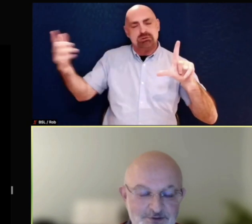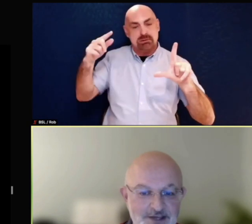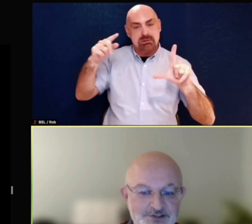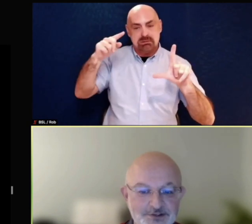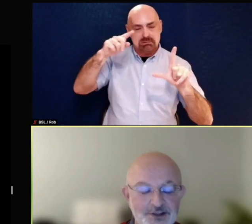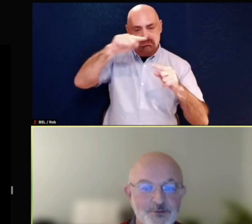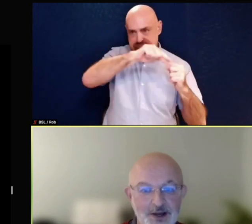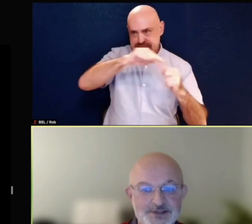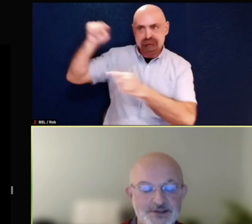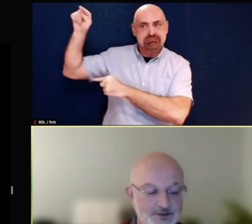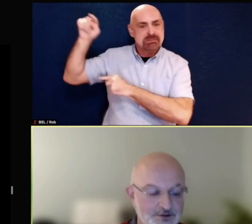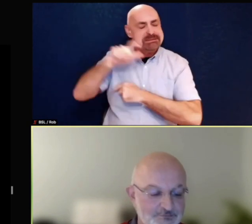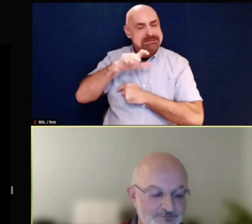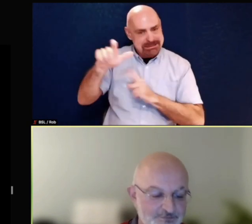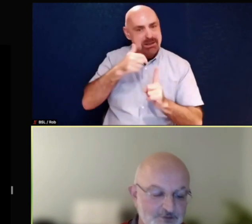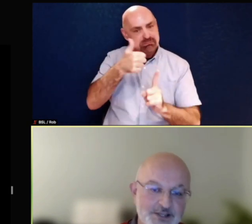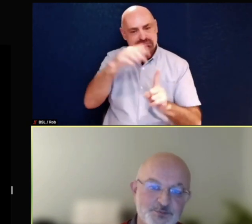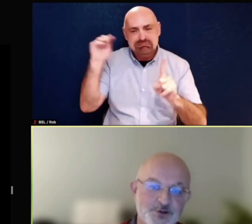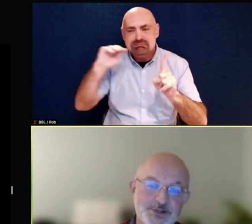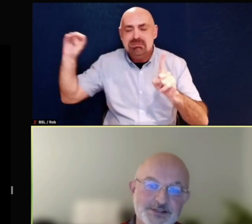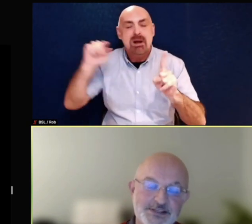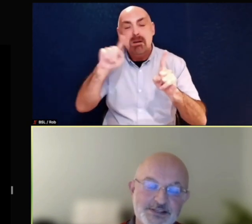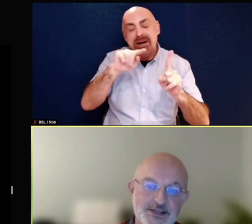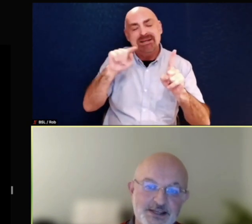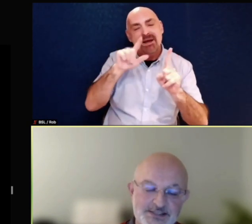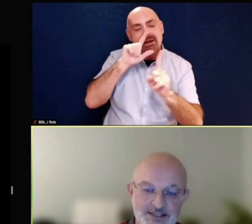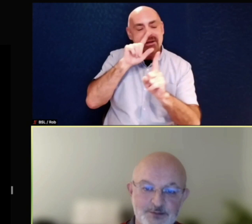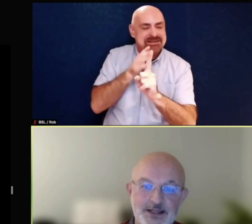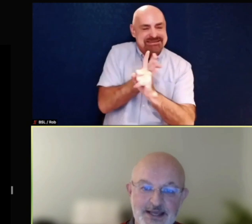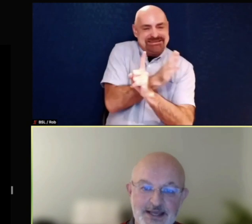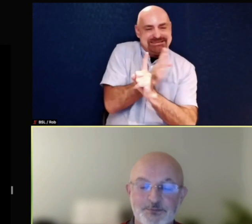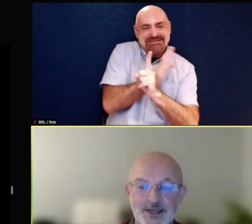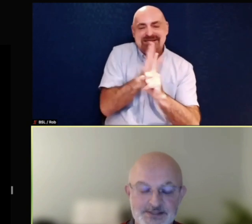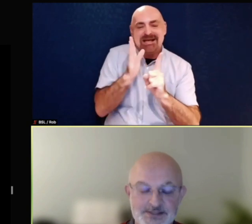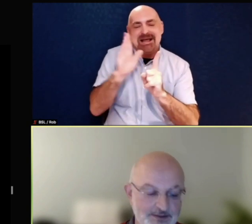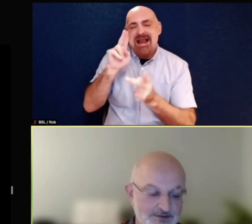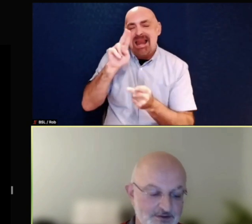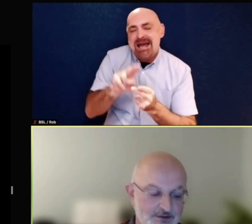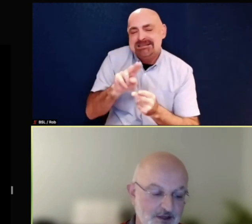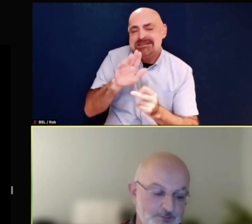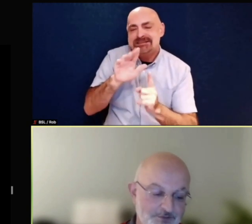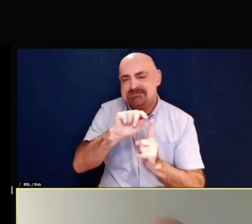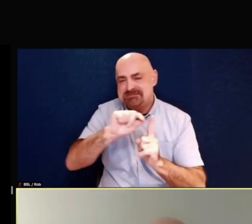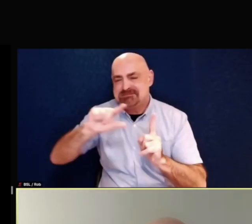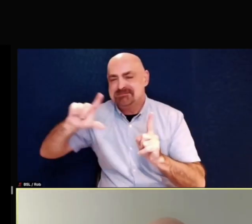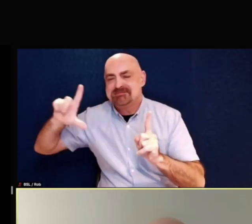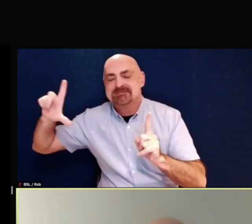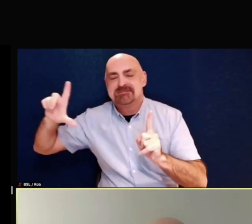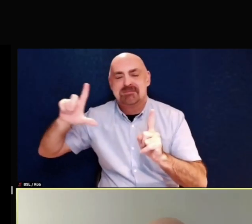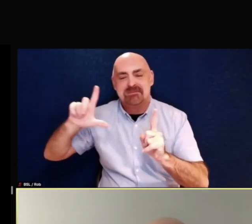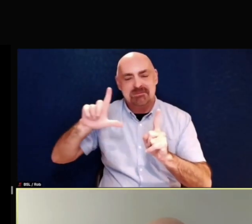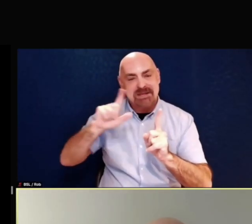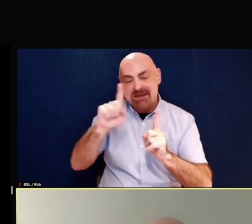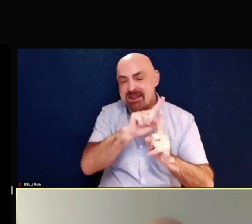the same direction, but the full range of possibilities is a little bit less when we get to the end, if we're intervening